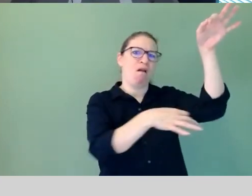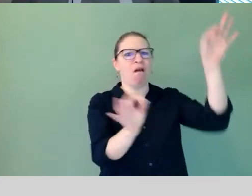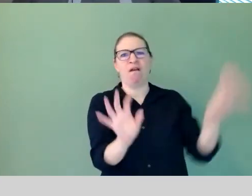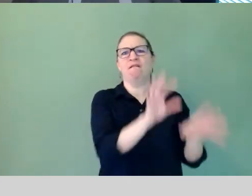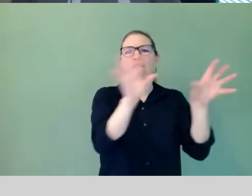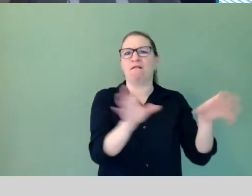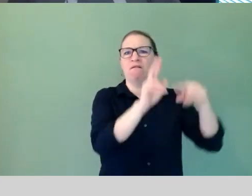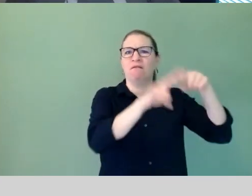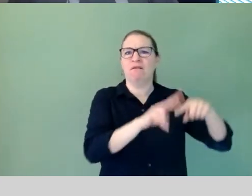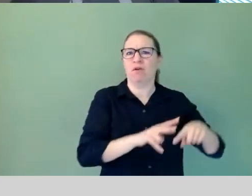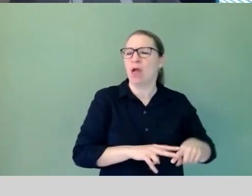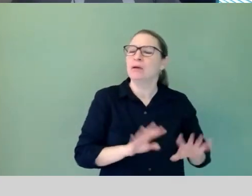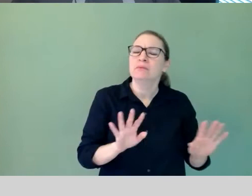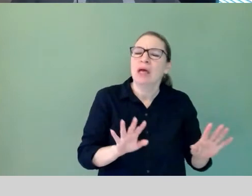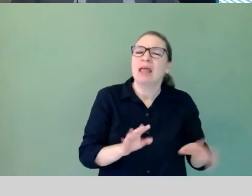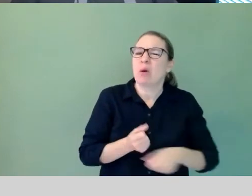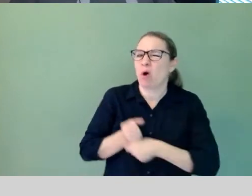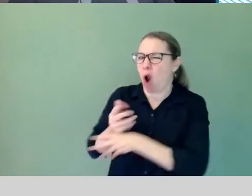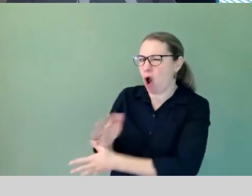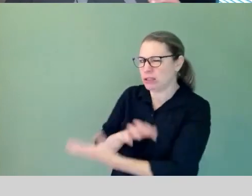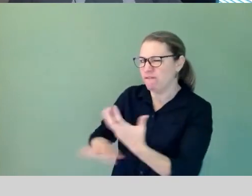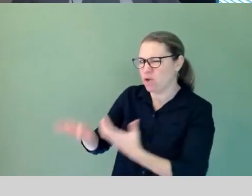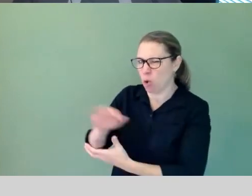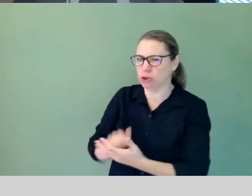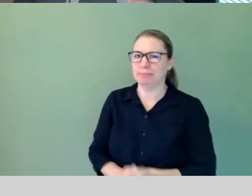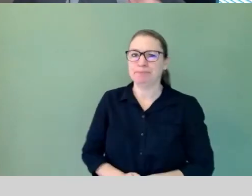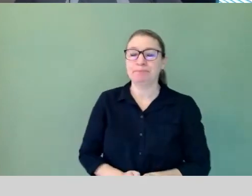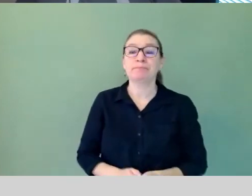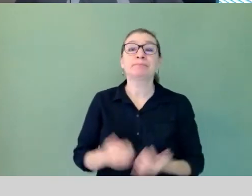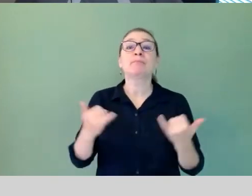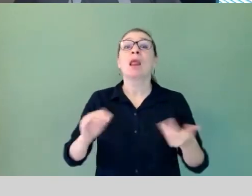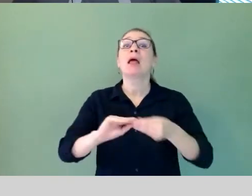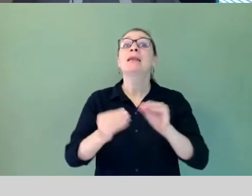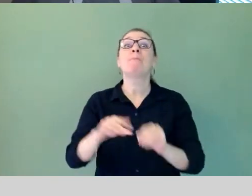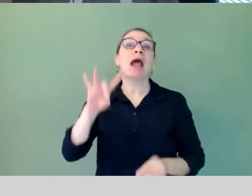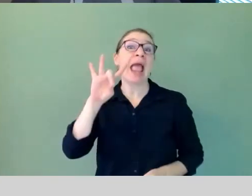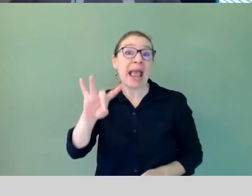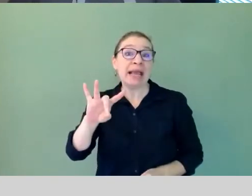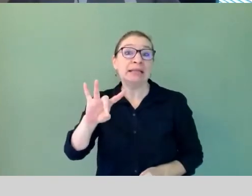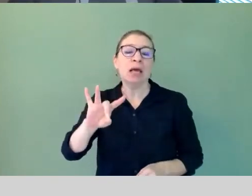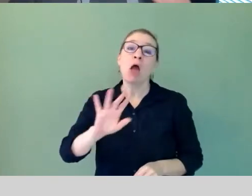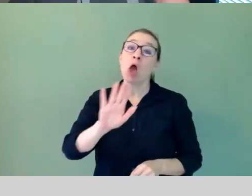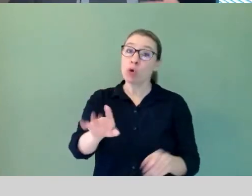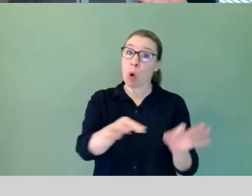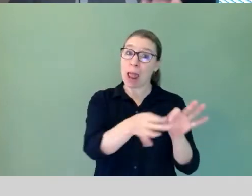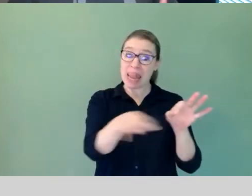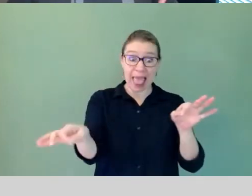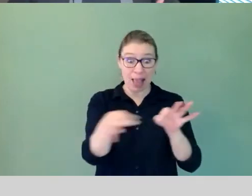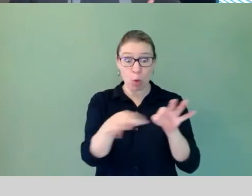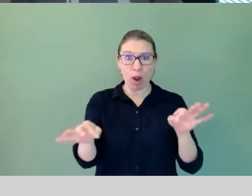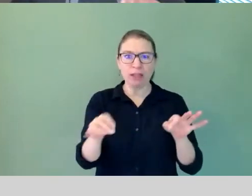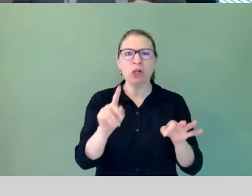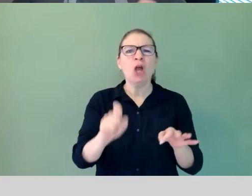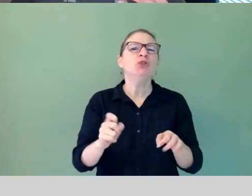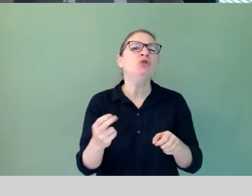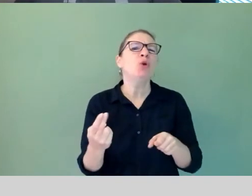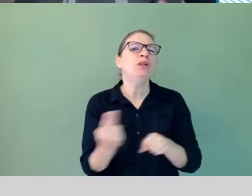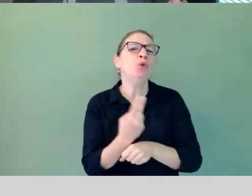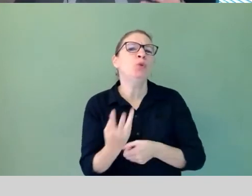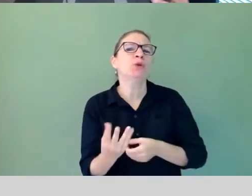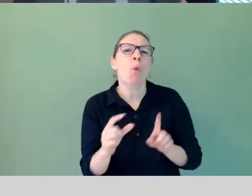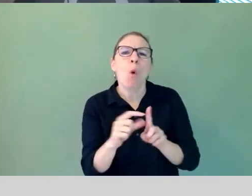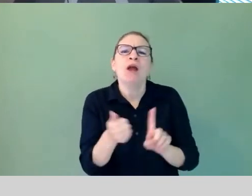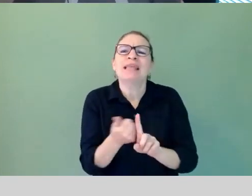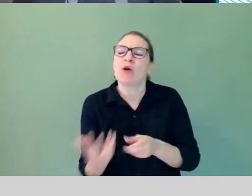confuses people. Tip number 8. Use inclusive language. So avoid gender language and go for more